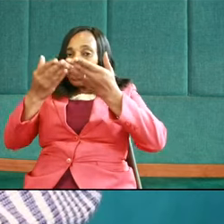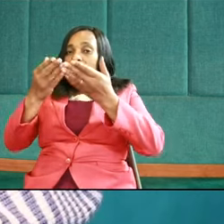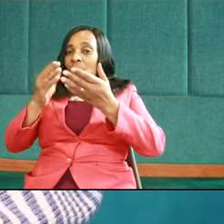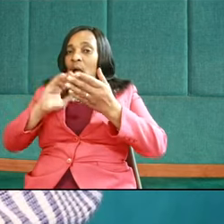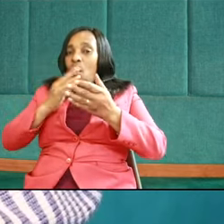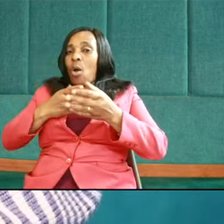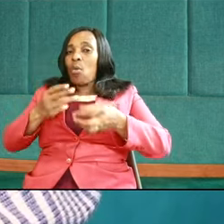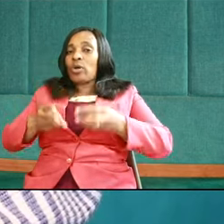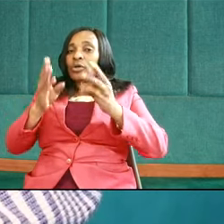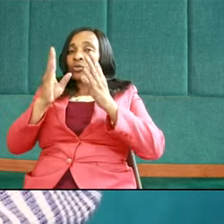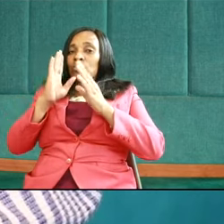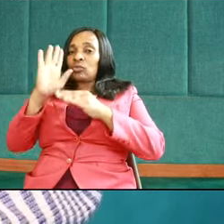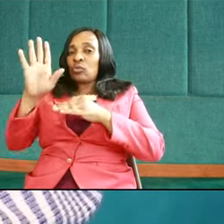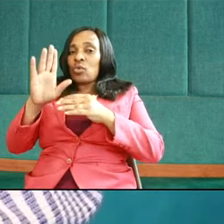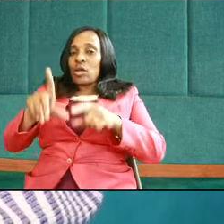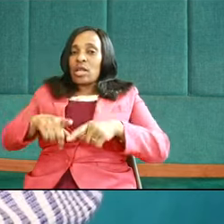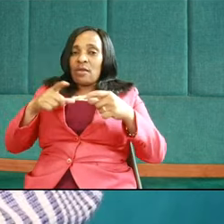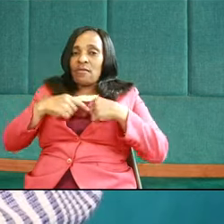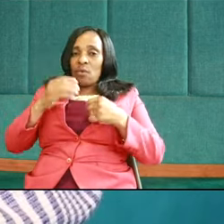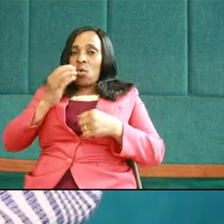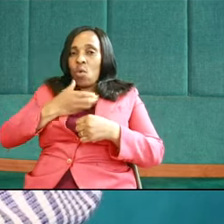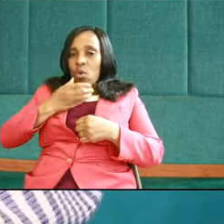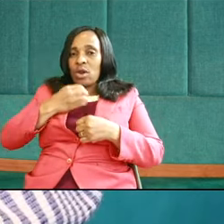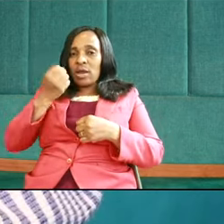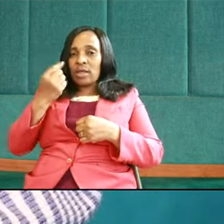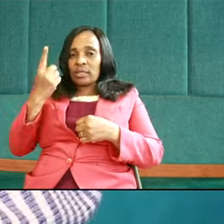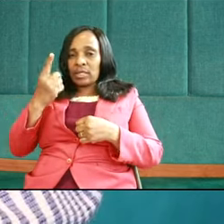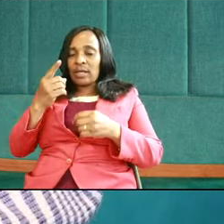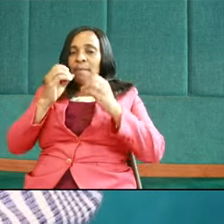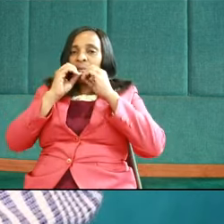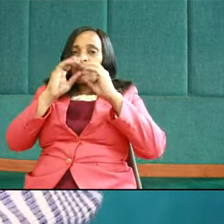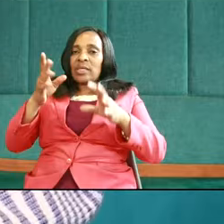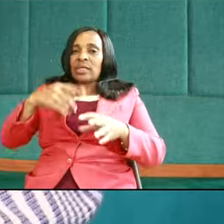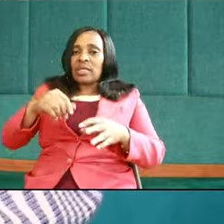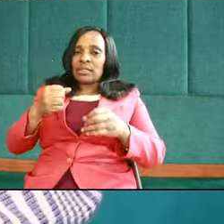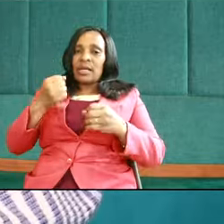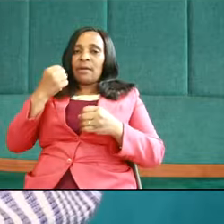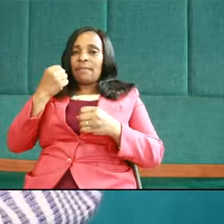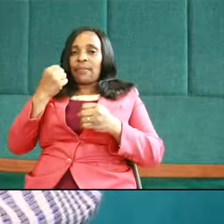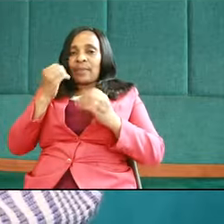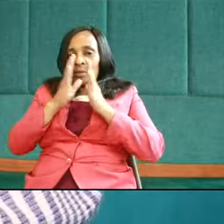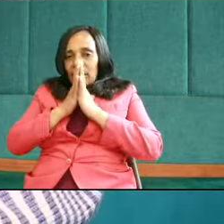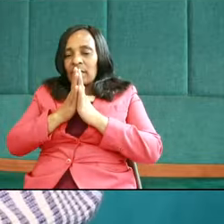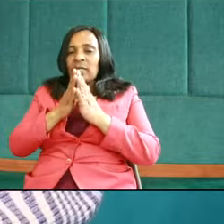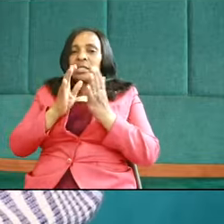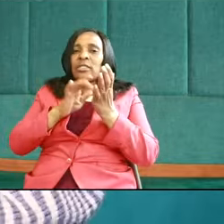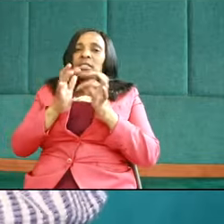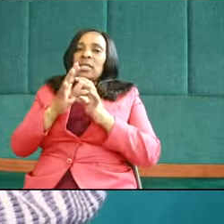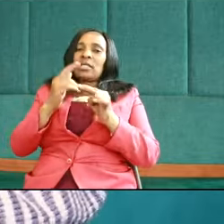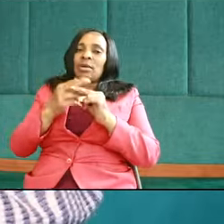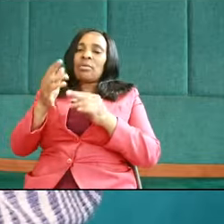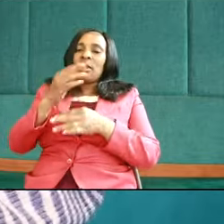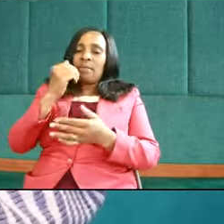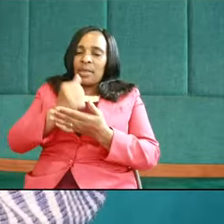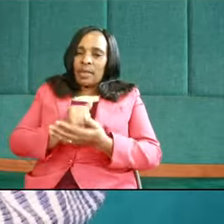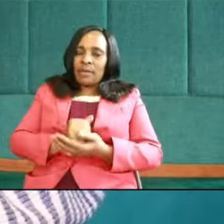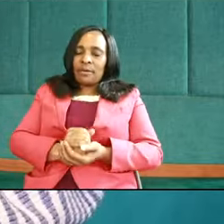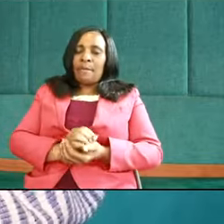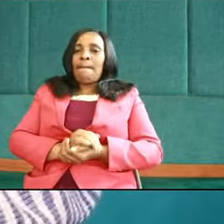lean on our own understanding. Continue to bless us and guide us. It's all in Jesus' name we pray. Amen. Amen.